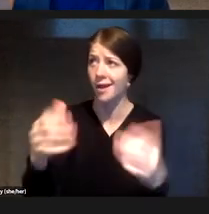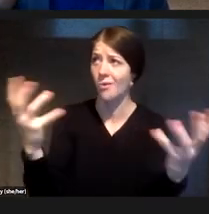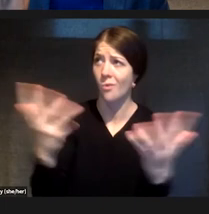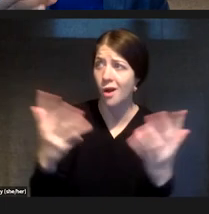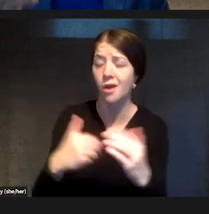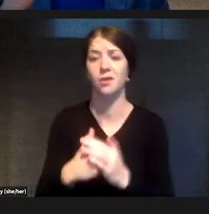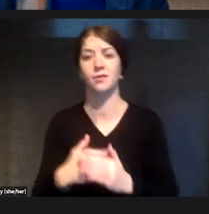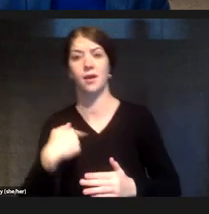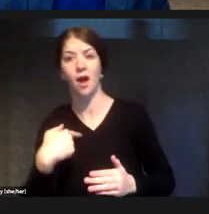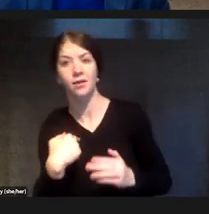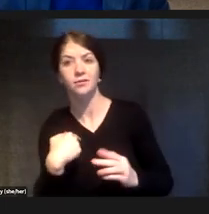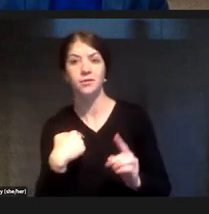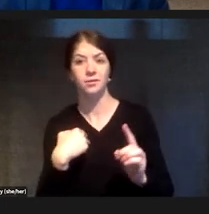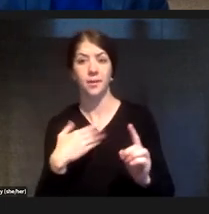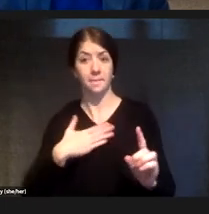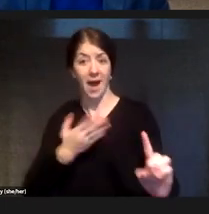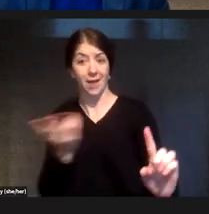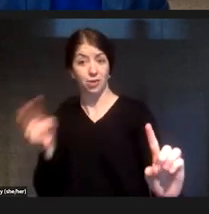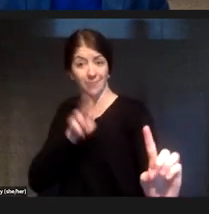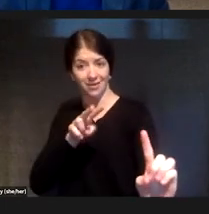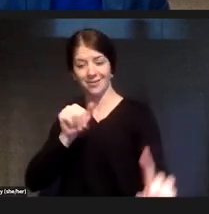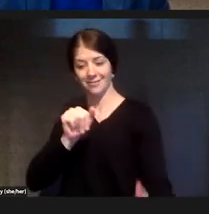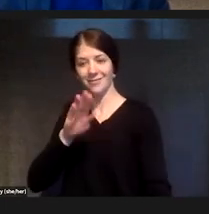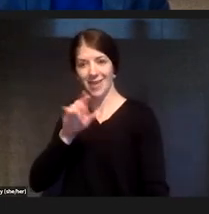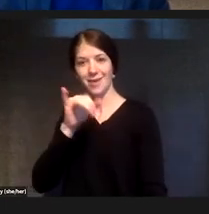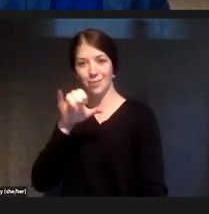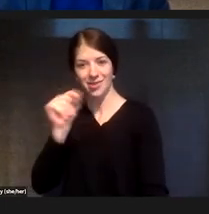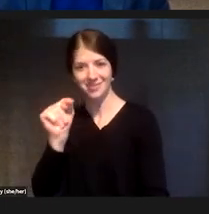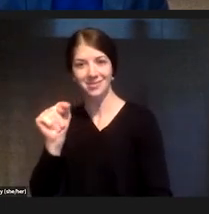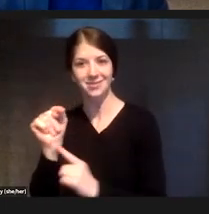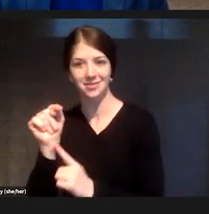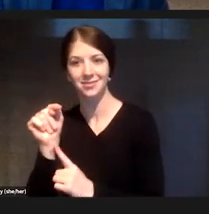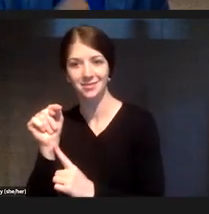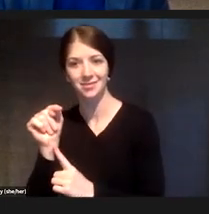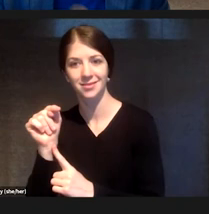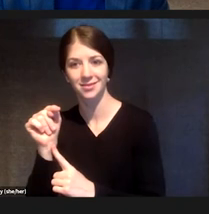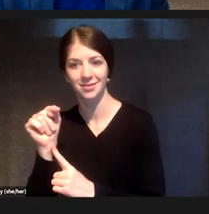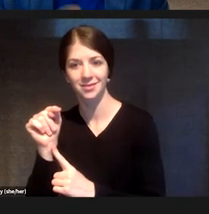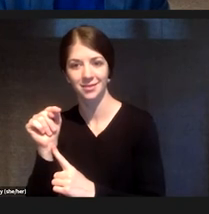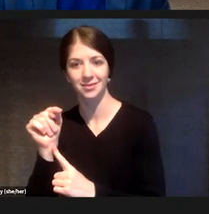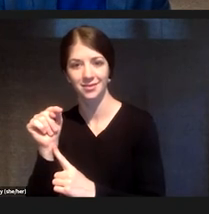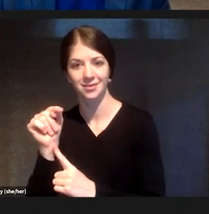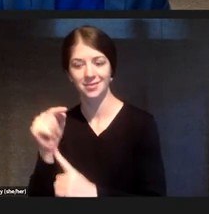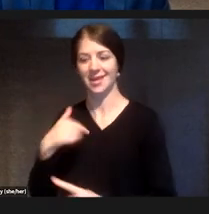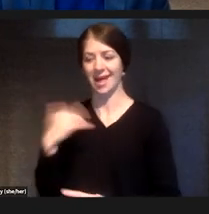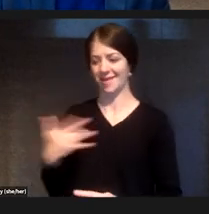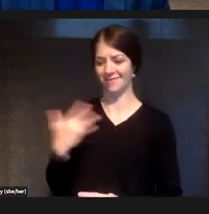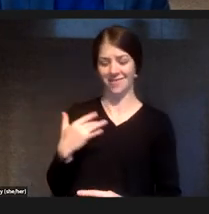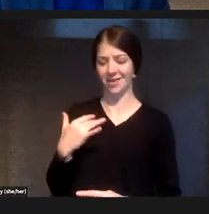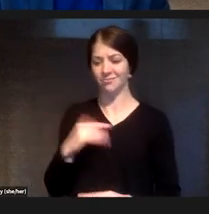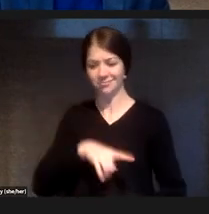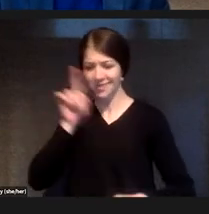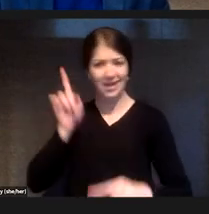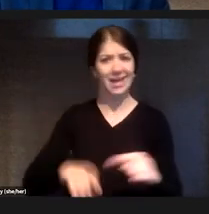recognized that I was looking at this through a lens of an ableist framework that made me feel as though I wasn't going to be able